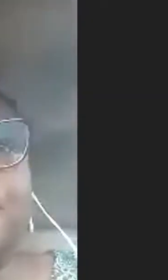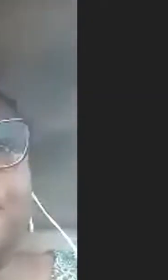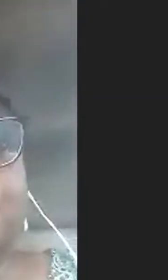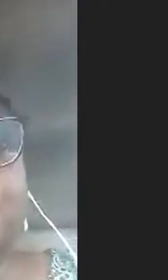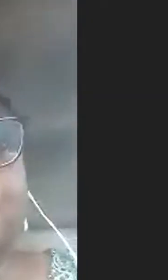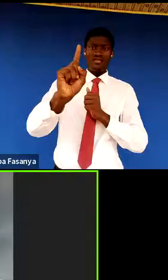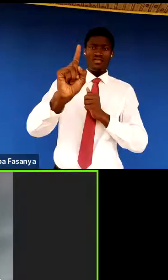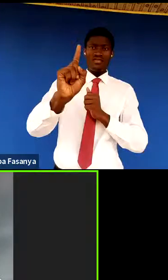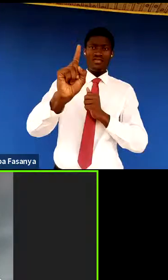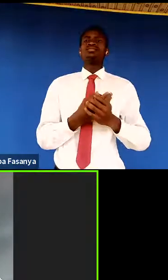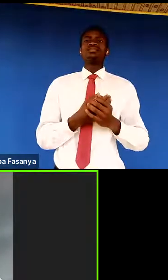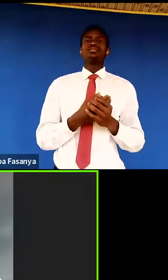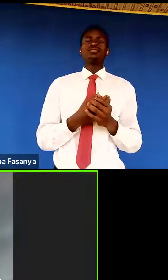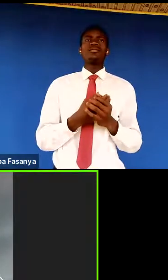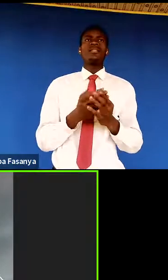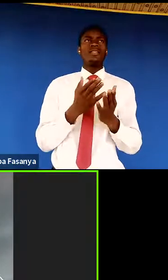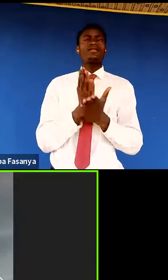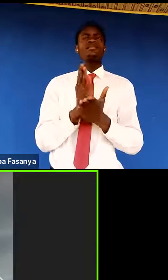All right. Okay.